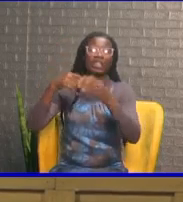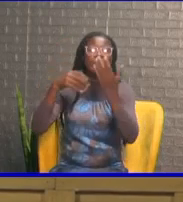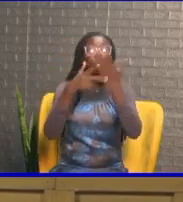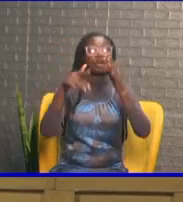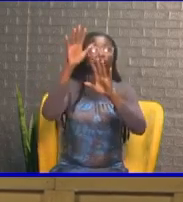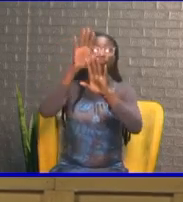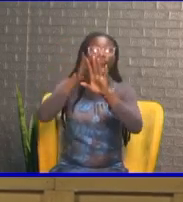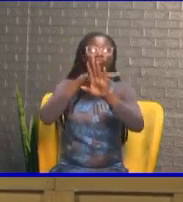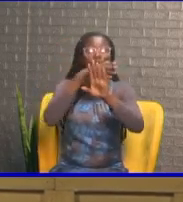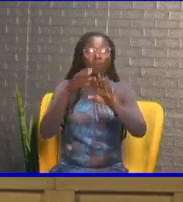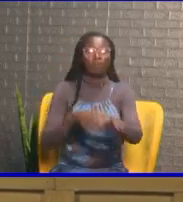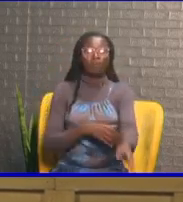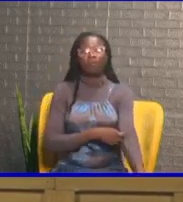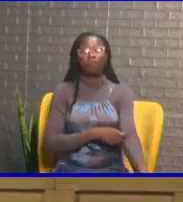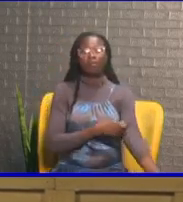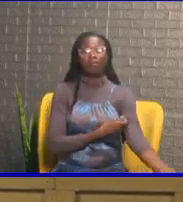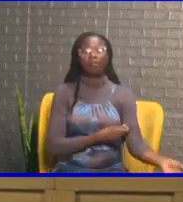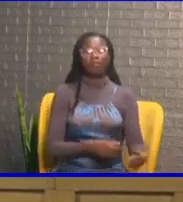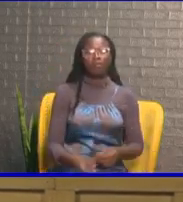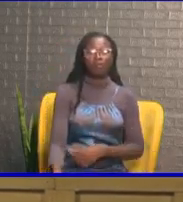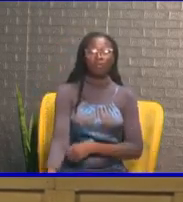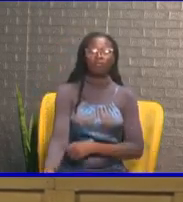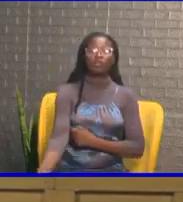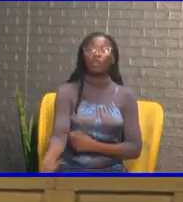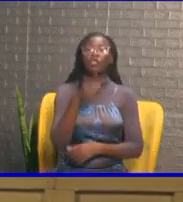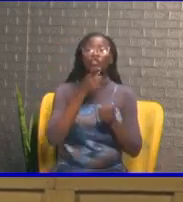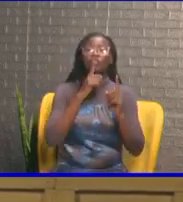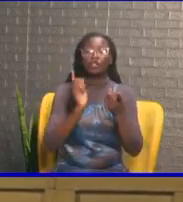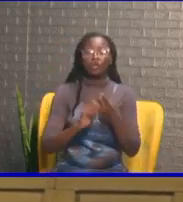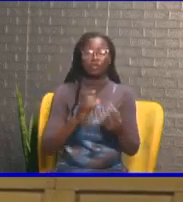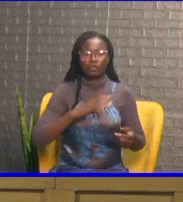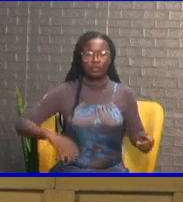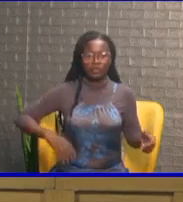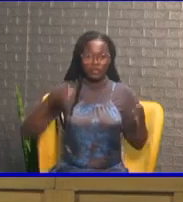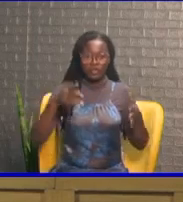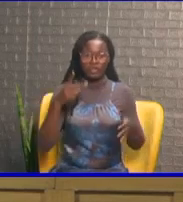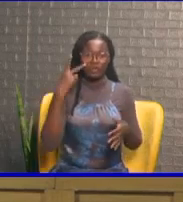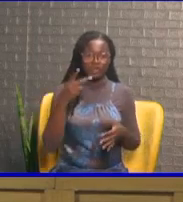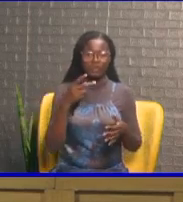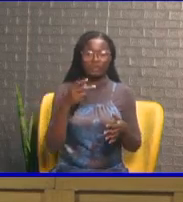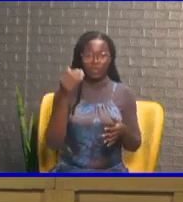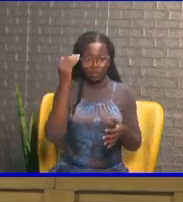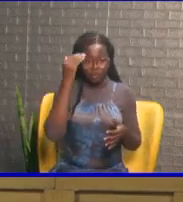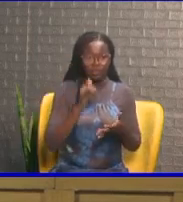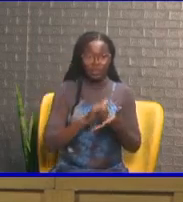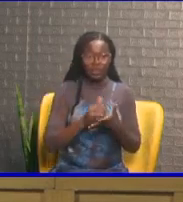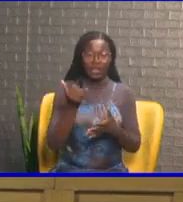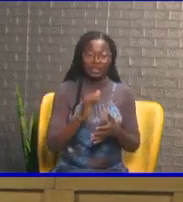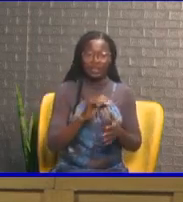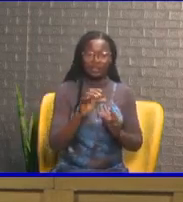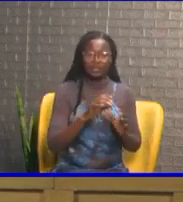Listen, you talk to Christians, you know that they discern the blood, but they don't discern the body. You